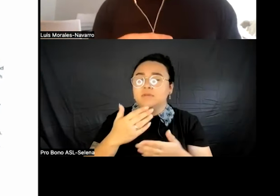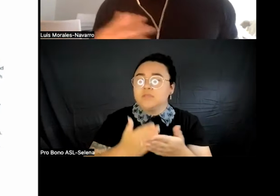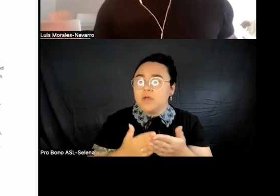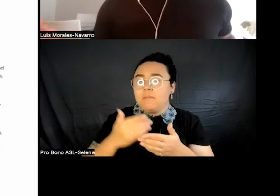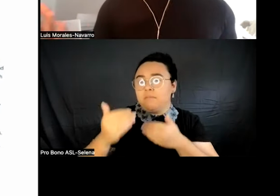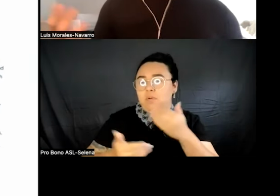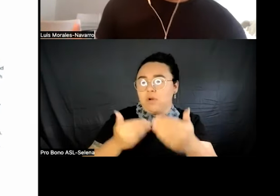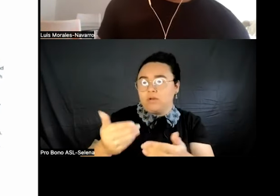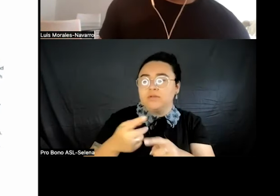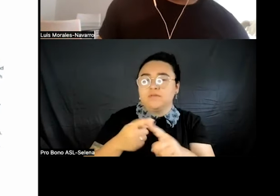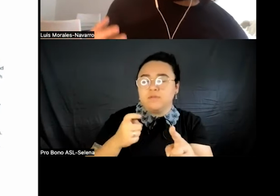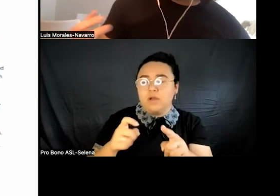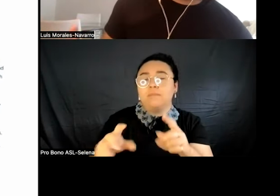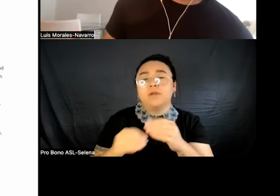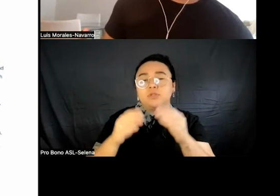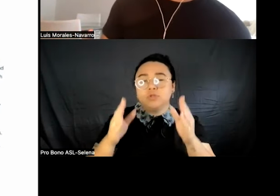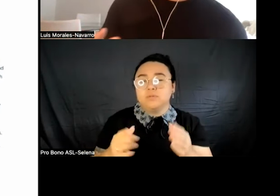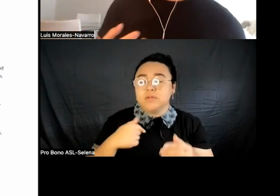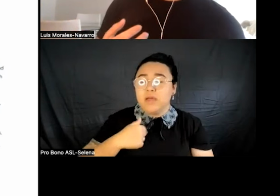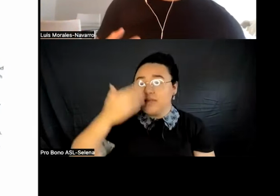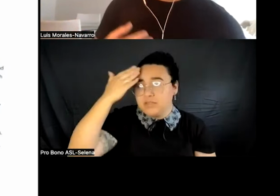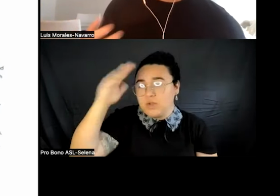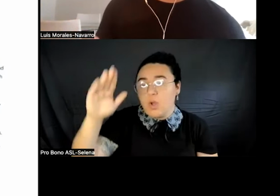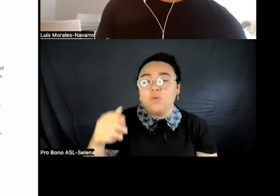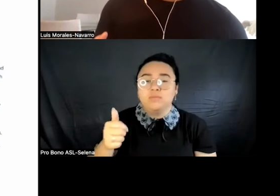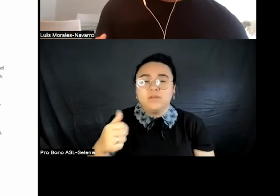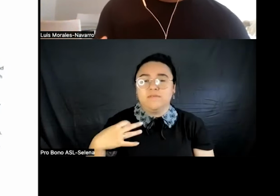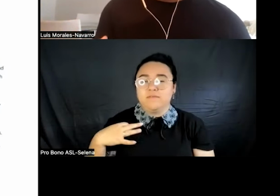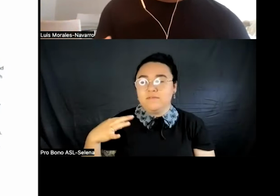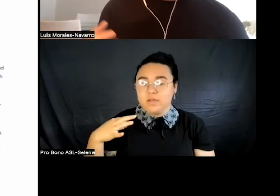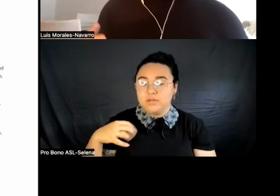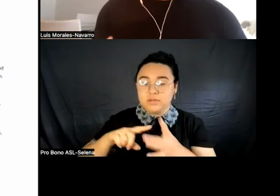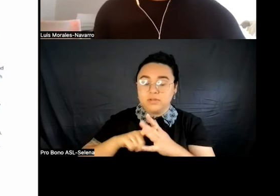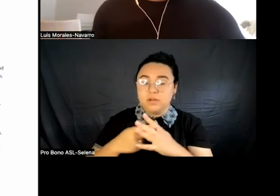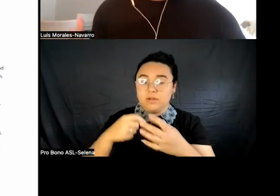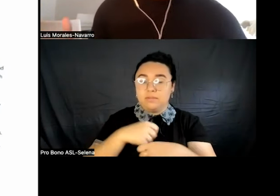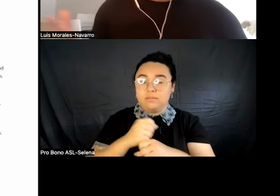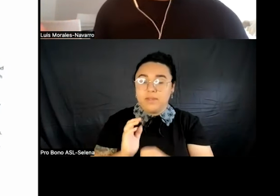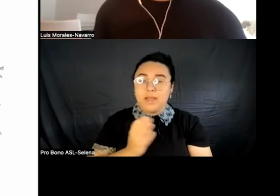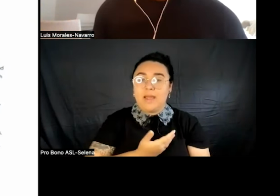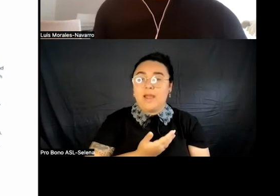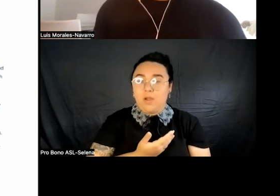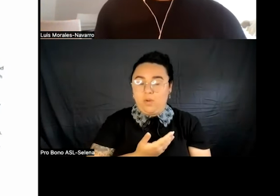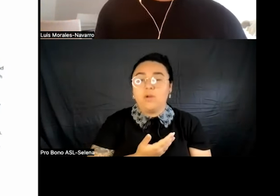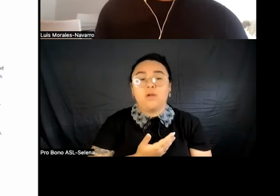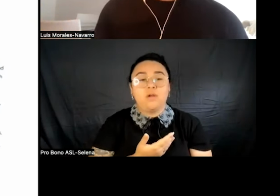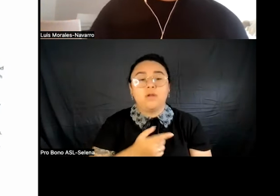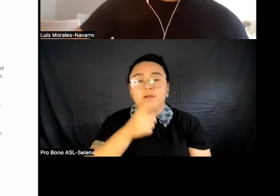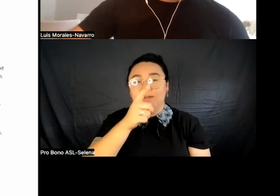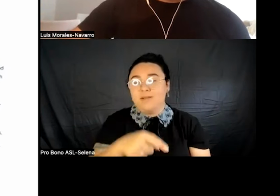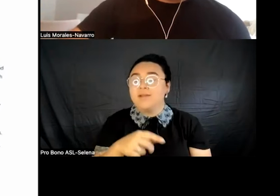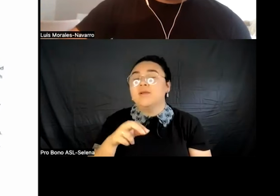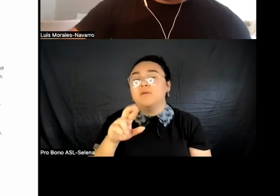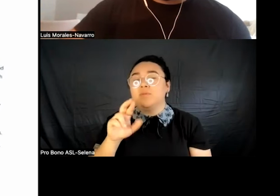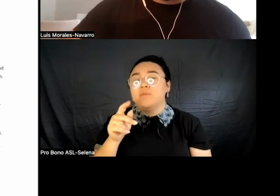that I did not know who volunteered and started making our reference more accessible by using the